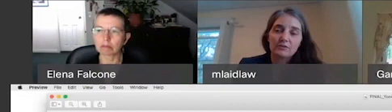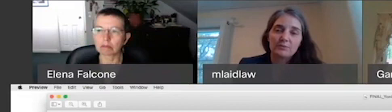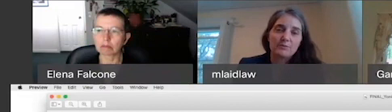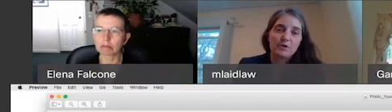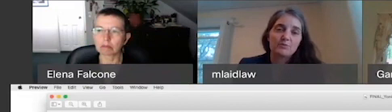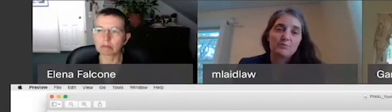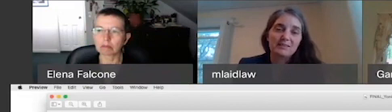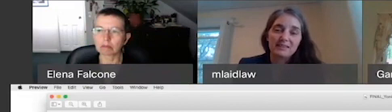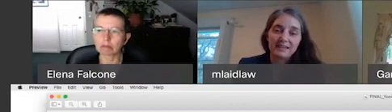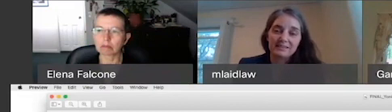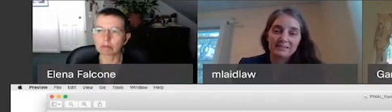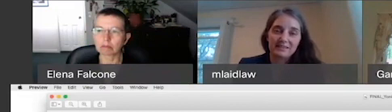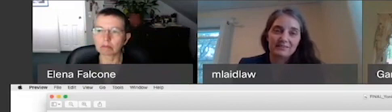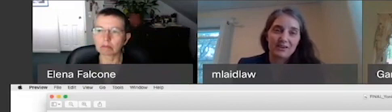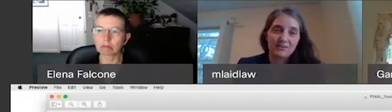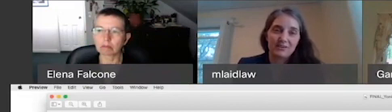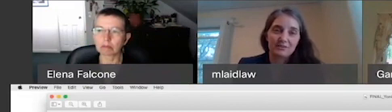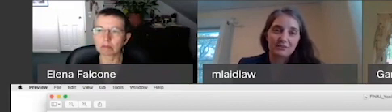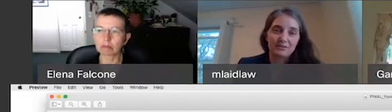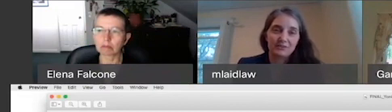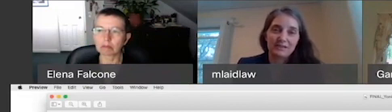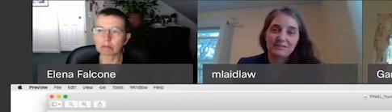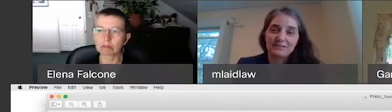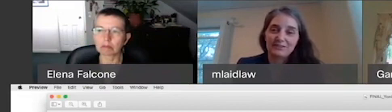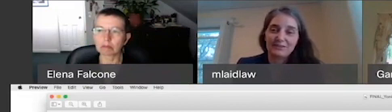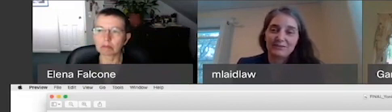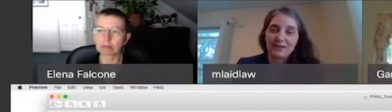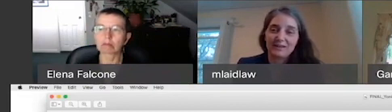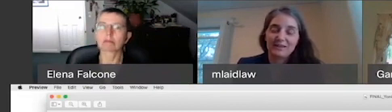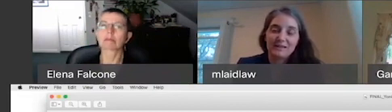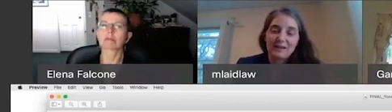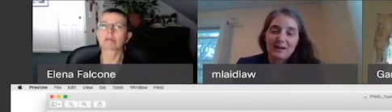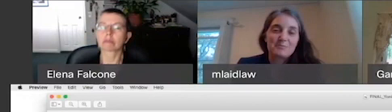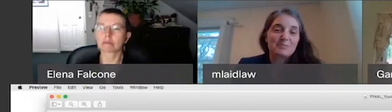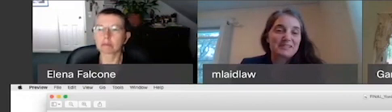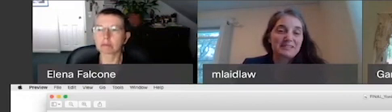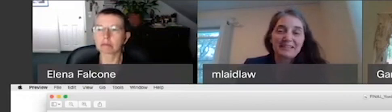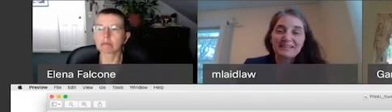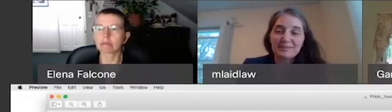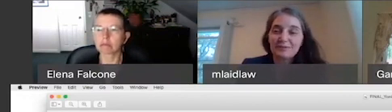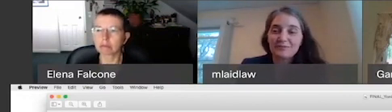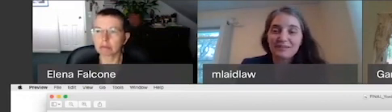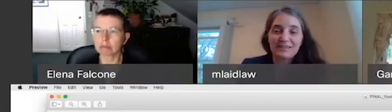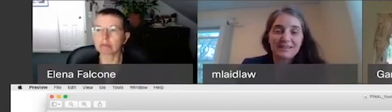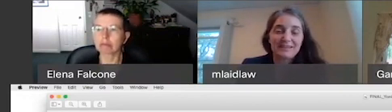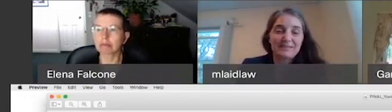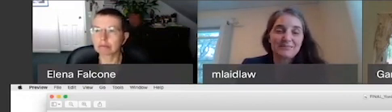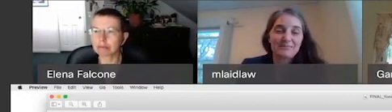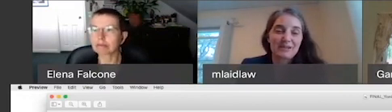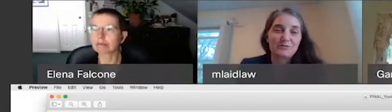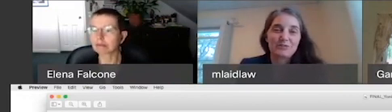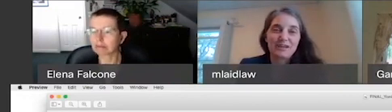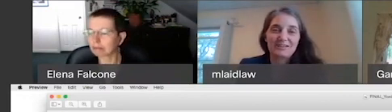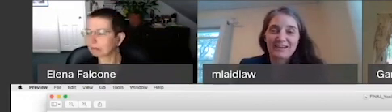calls from people who've meant to get to this on their to-do list. You know, I'm recently in the 50